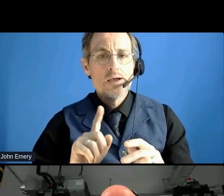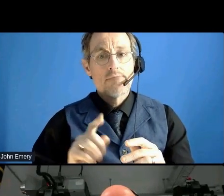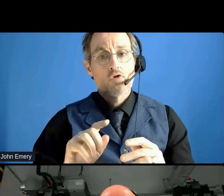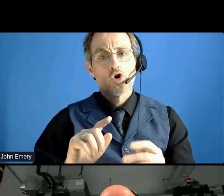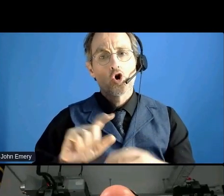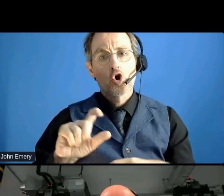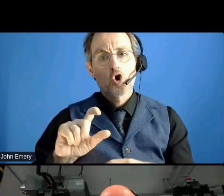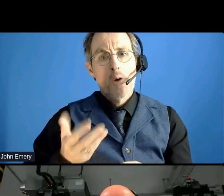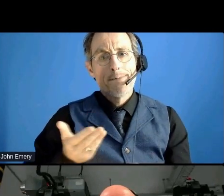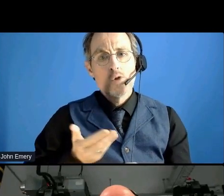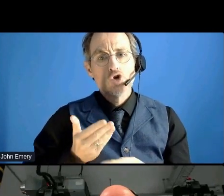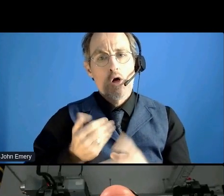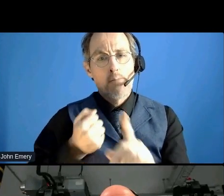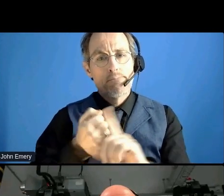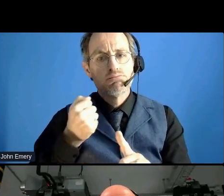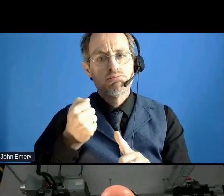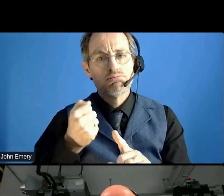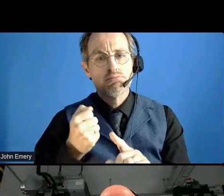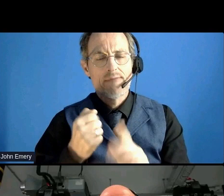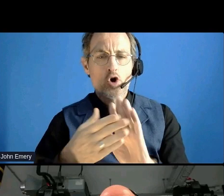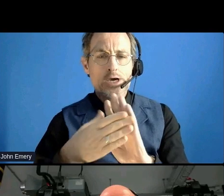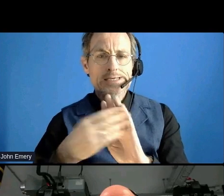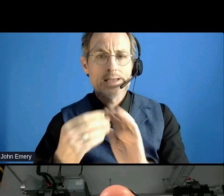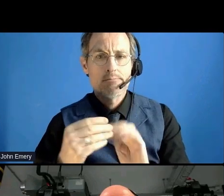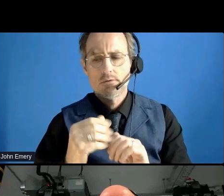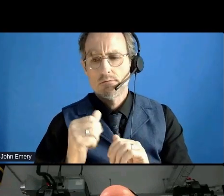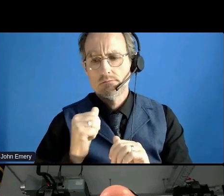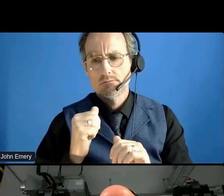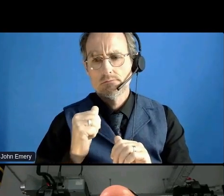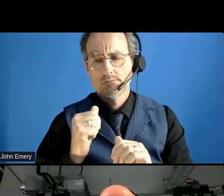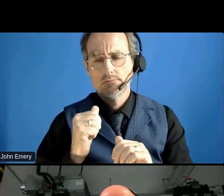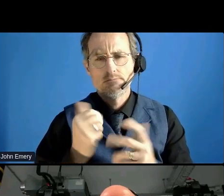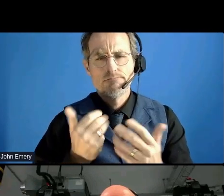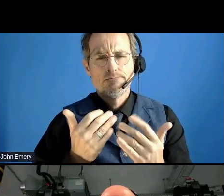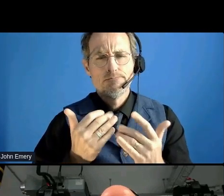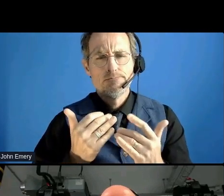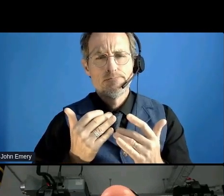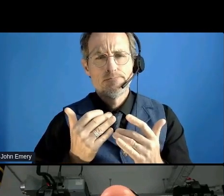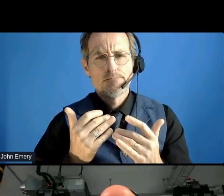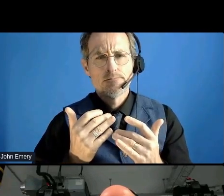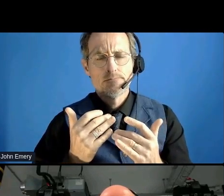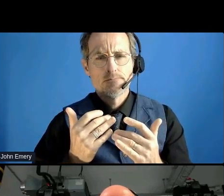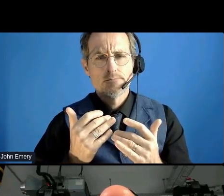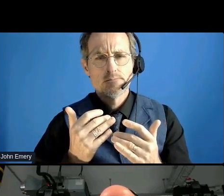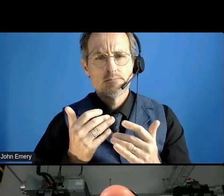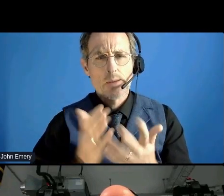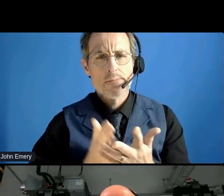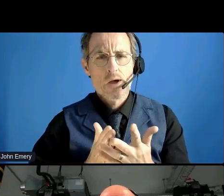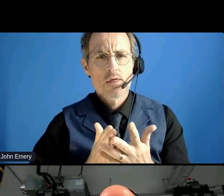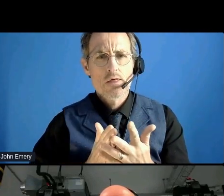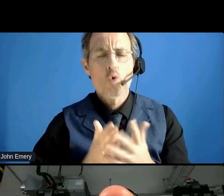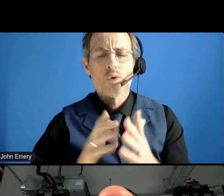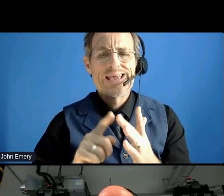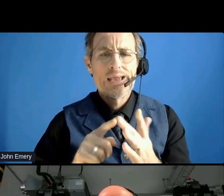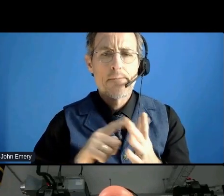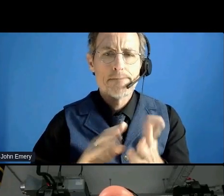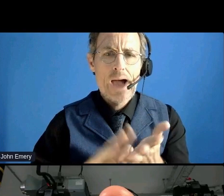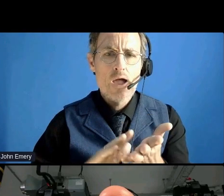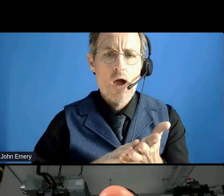is, I just was walking through the airport, going back to, Eric, I can never pronounce his name. Ian Meyer. But,